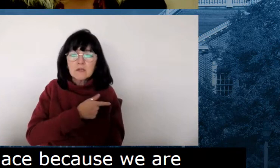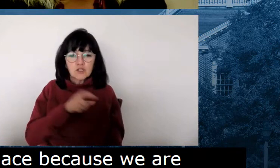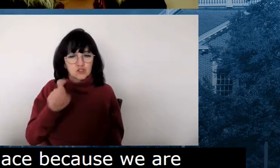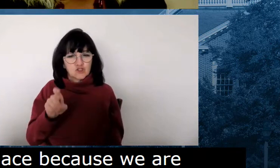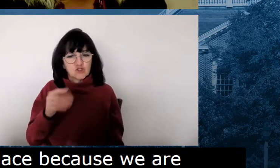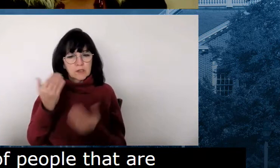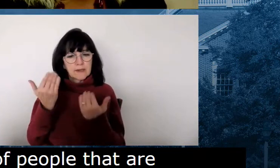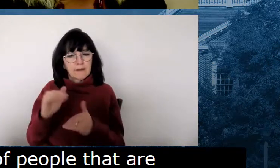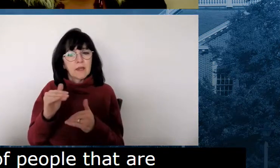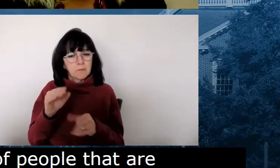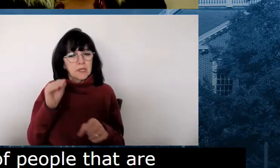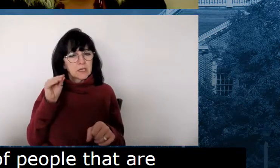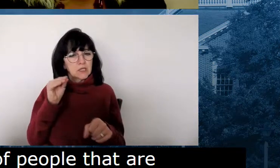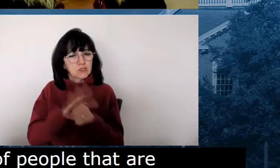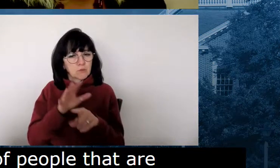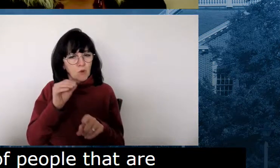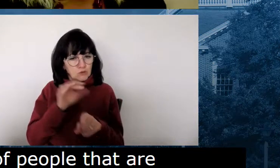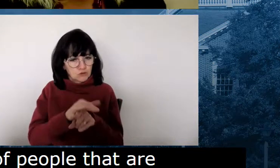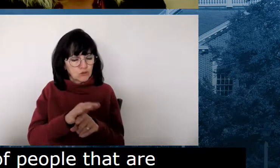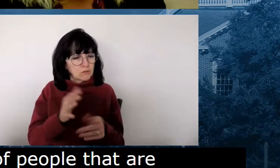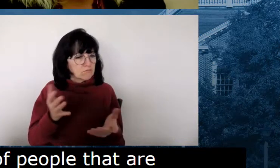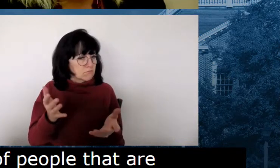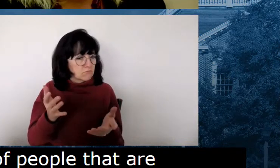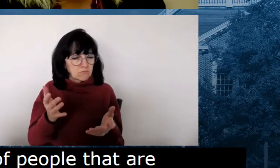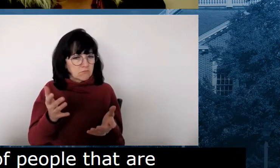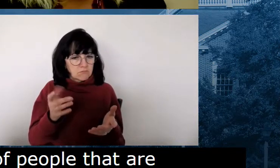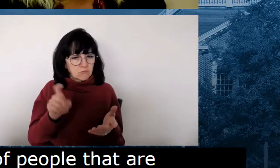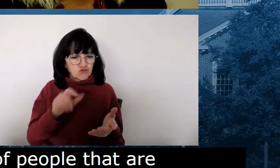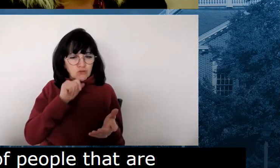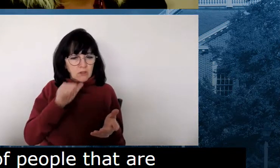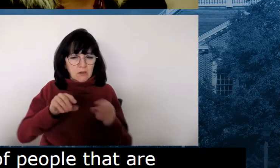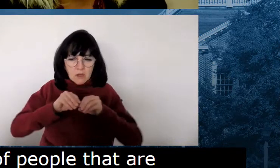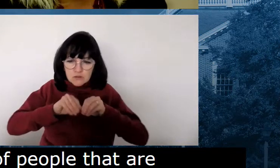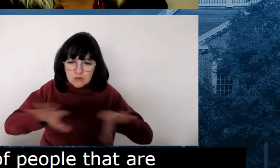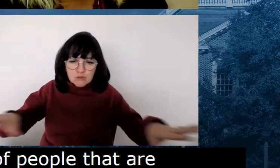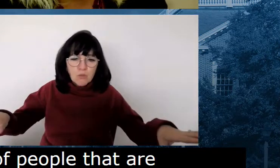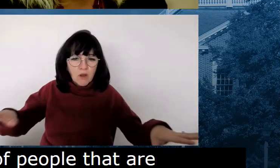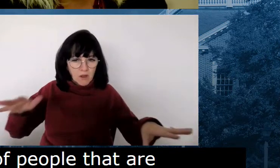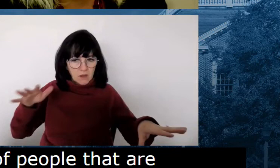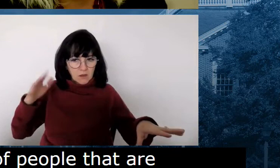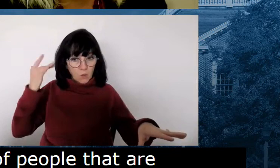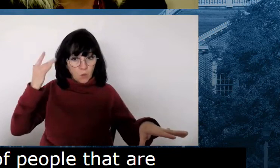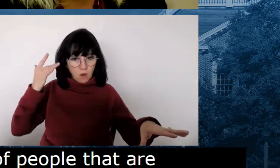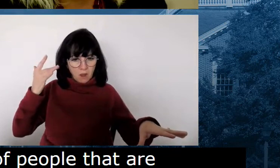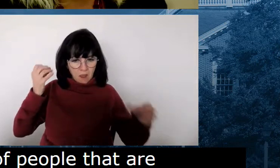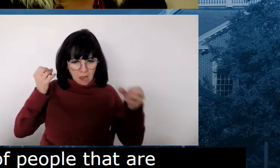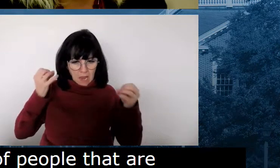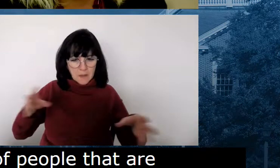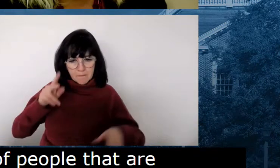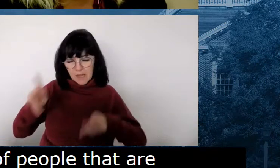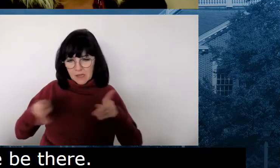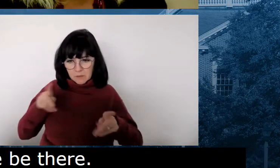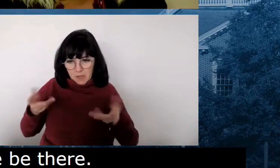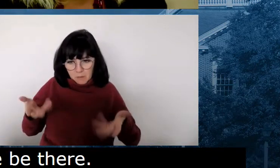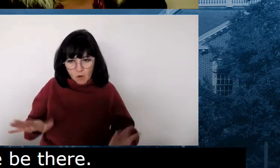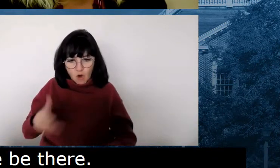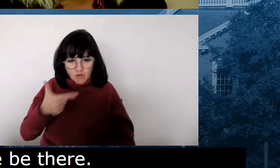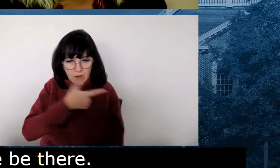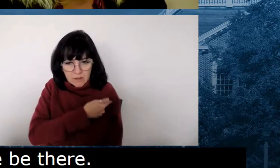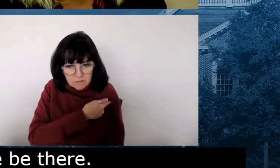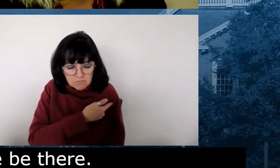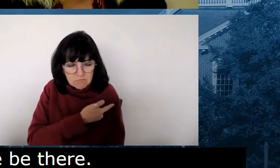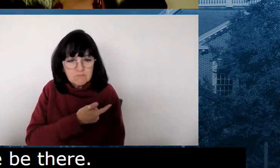might otherwise be there. Obviously, that remains to be seen as we experience Omicron variant, which